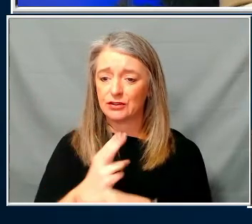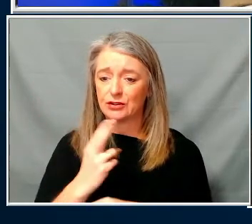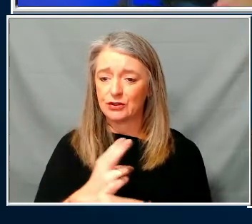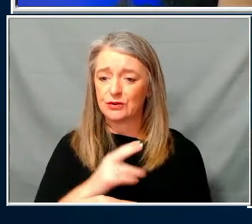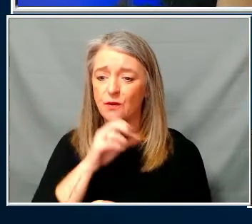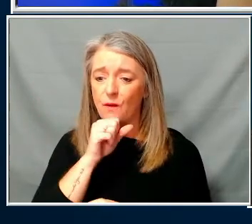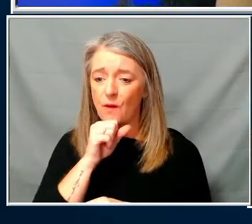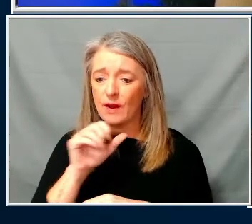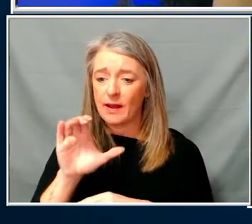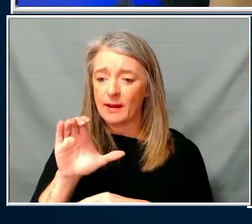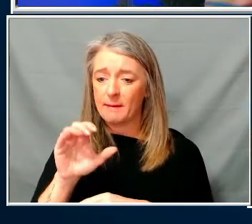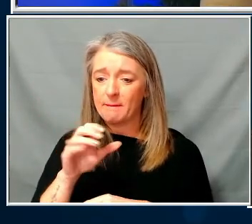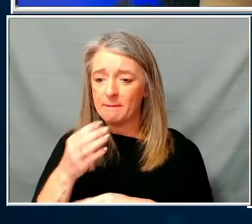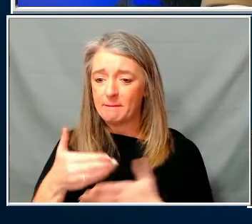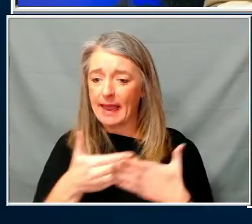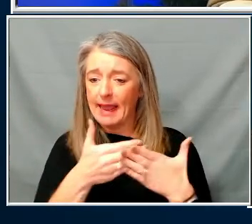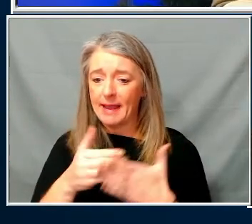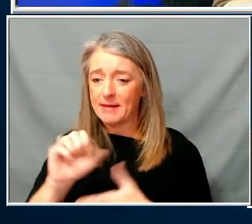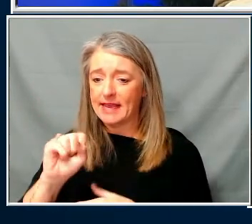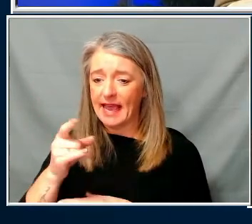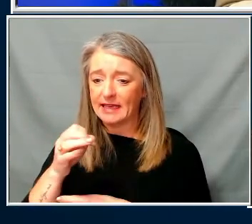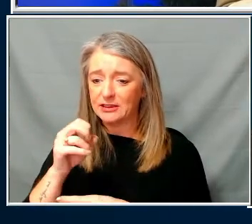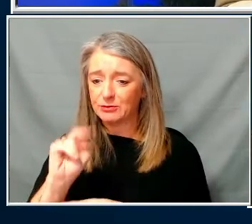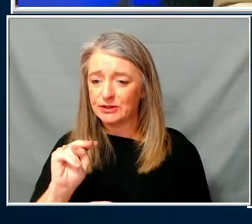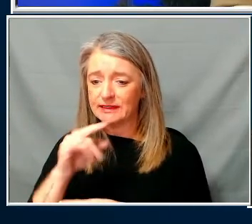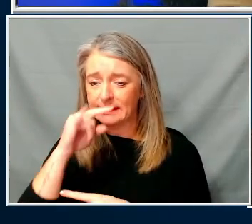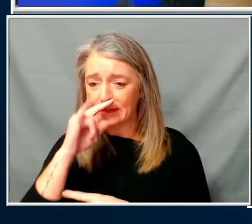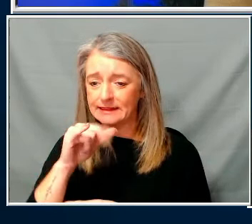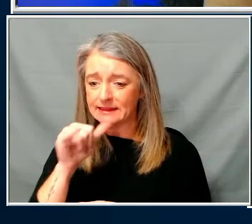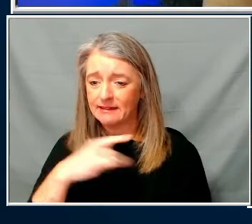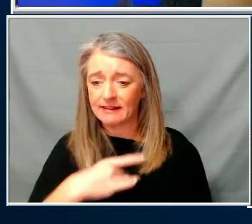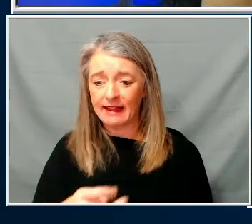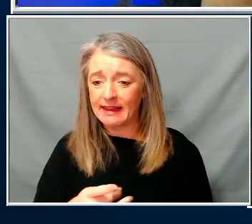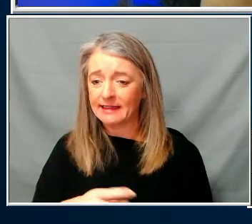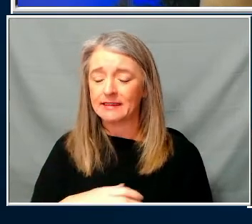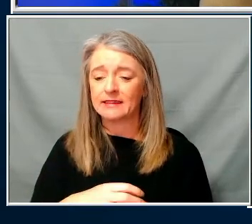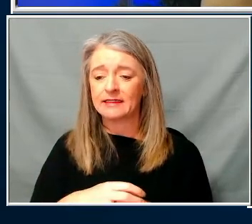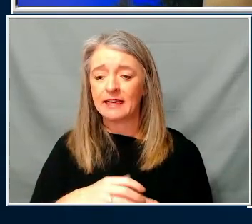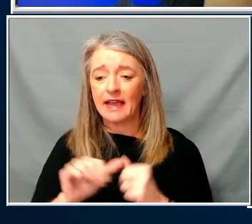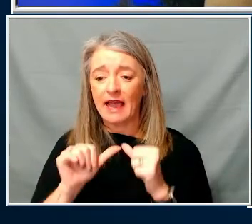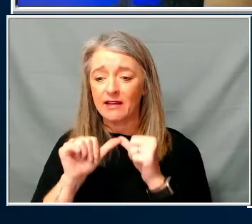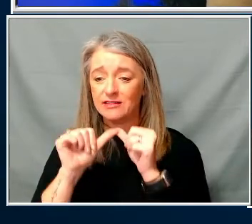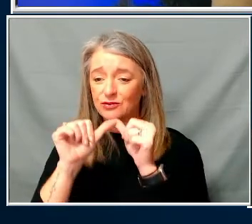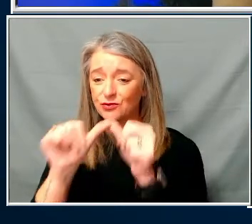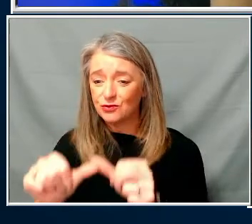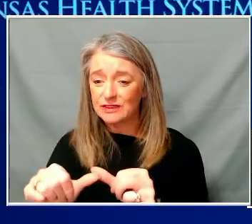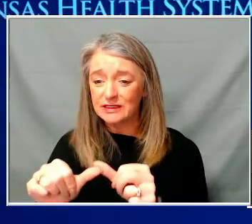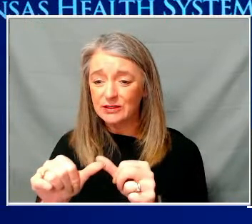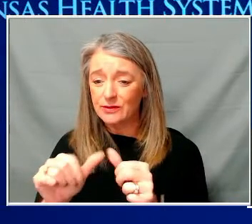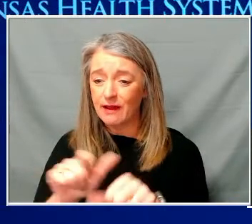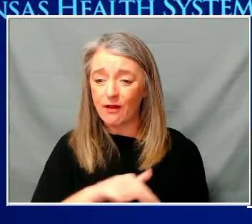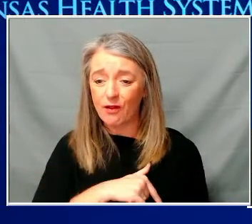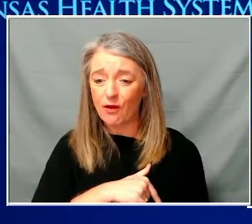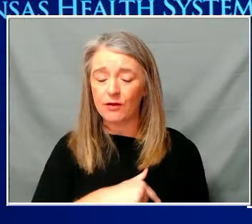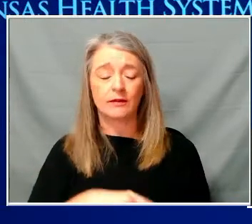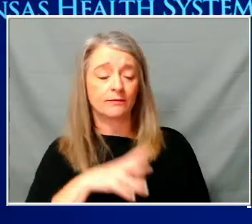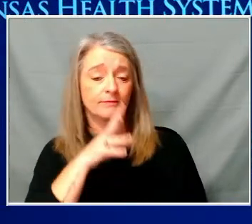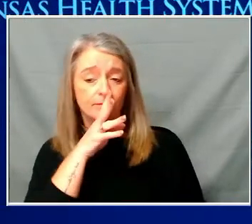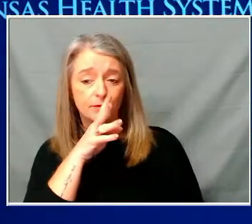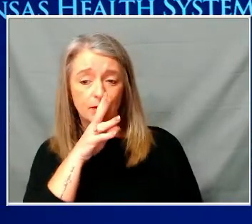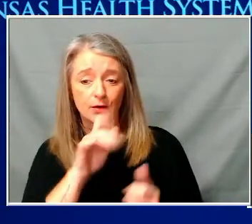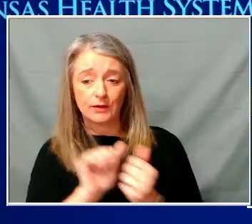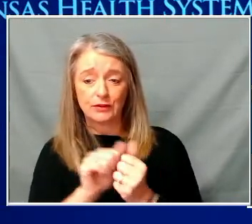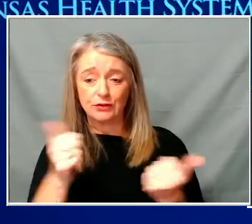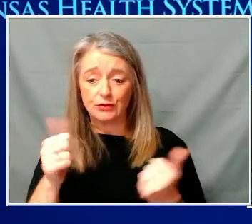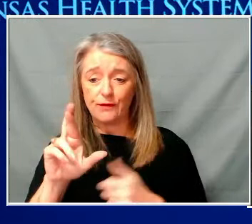were not having it. So it is concerning. How long do we think this shortage is going to last? Yeah, we've spoken to 2 of the biggest